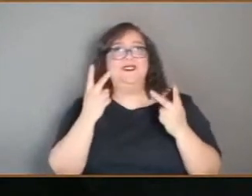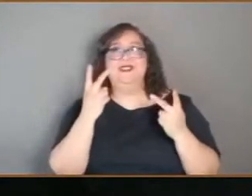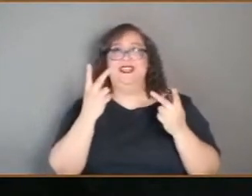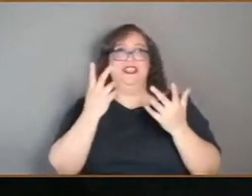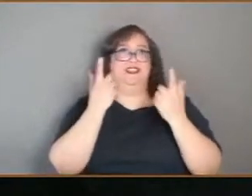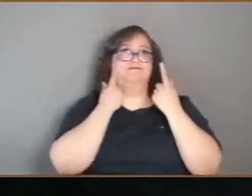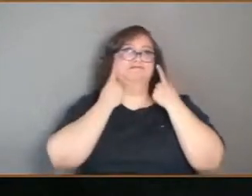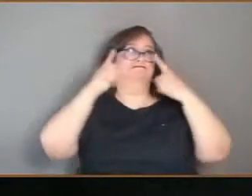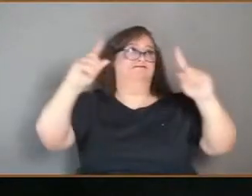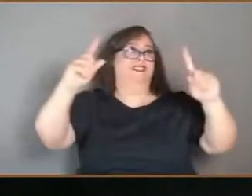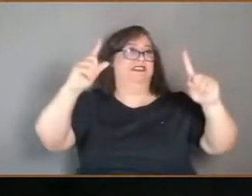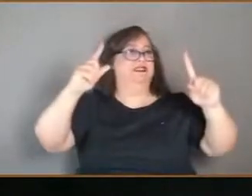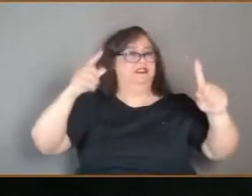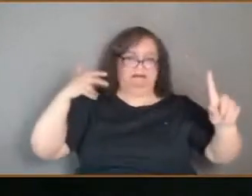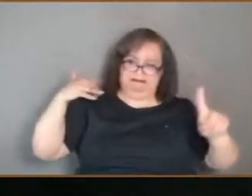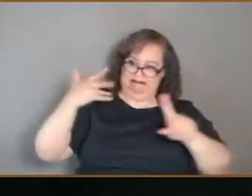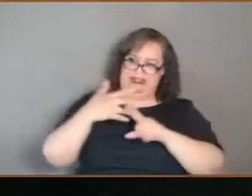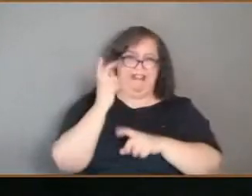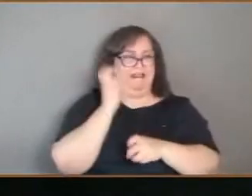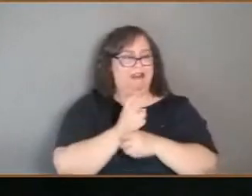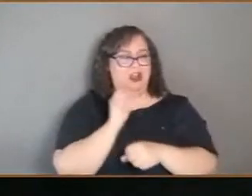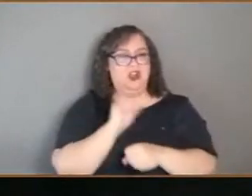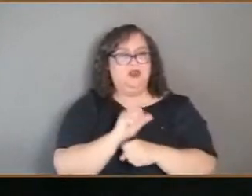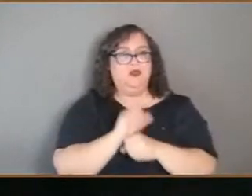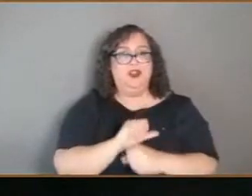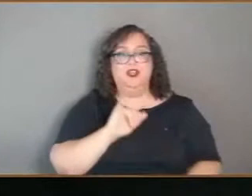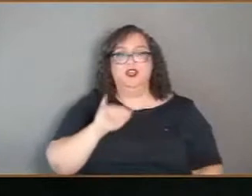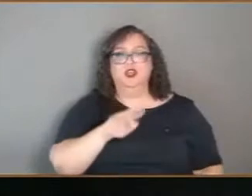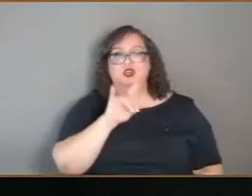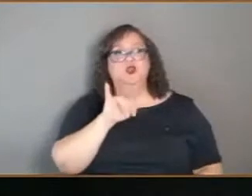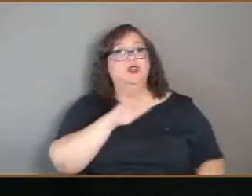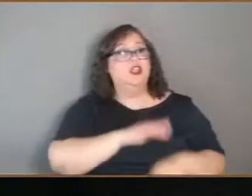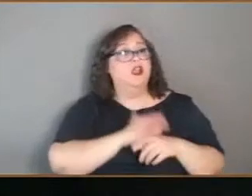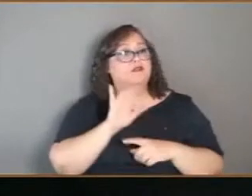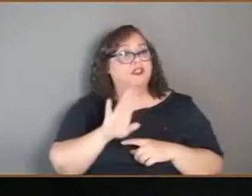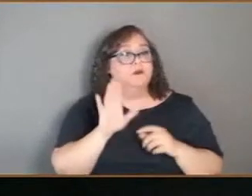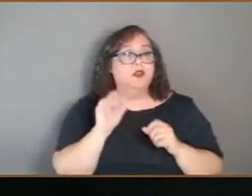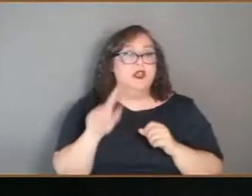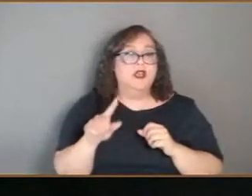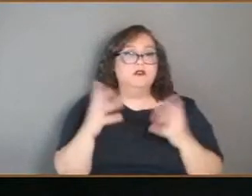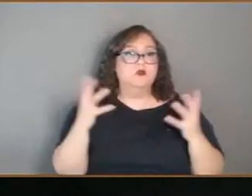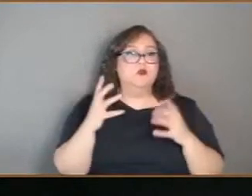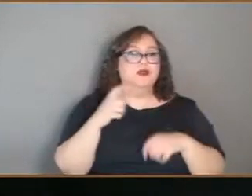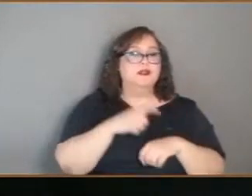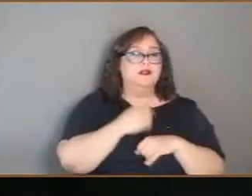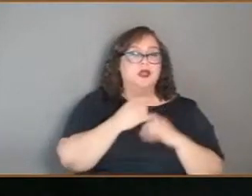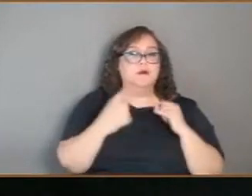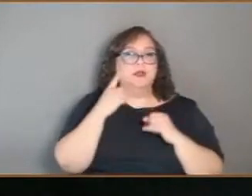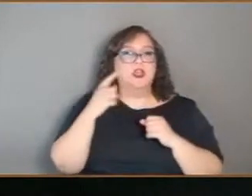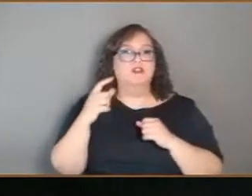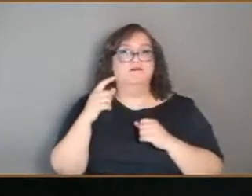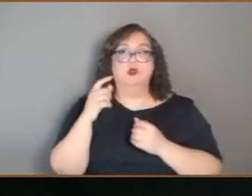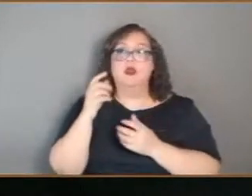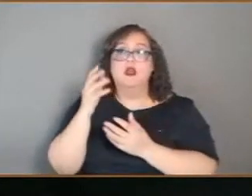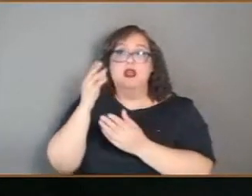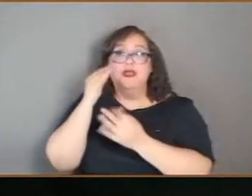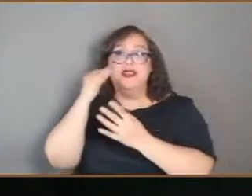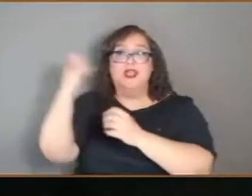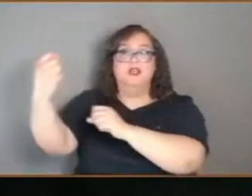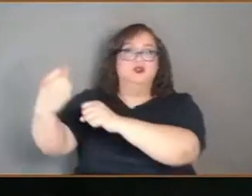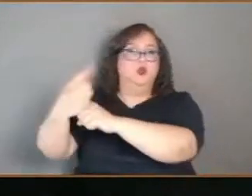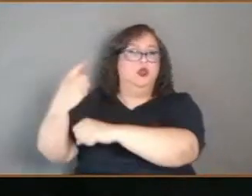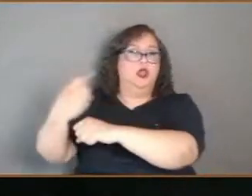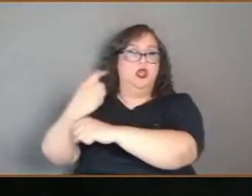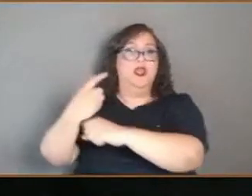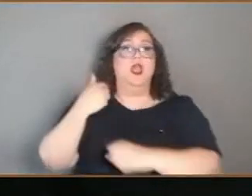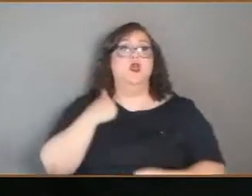So, Judy on Facebook asks, what is the timeliness for data being transmitted back to be analyzed? We have a 7-year-old granddaughter